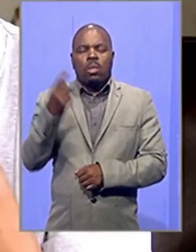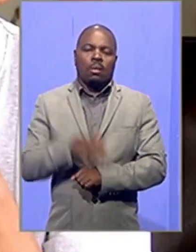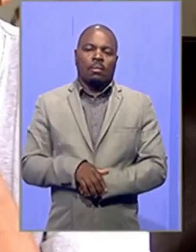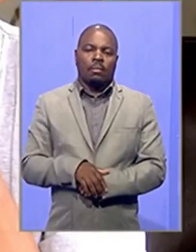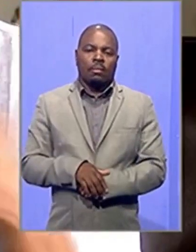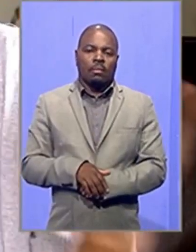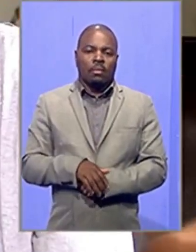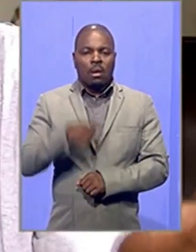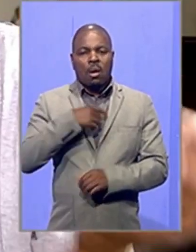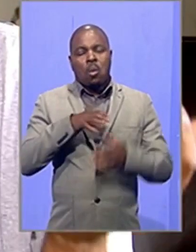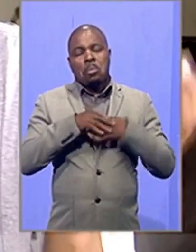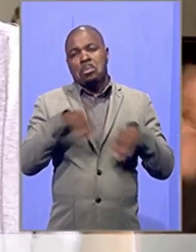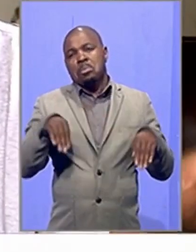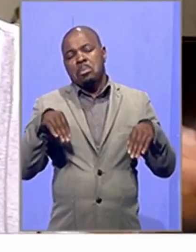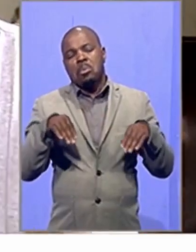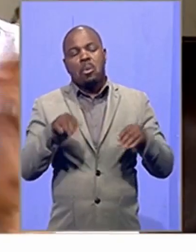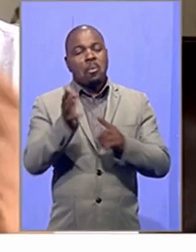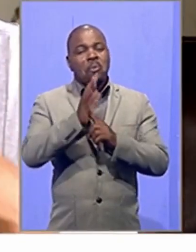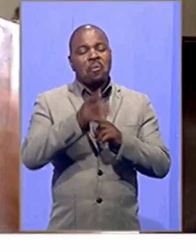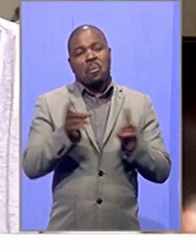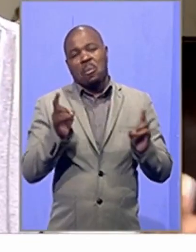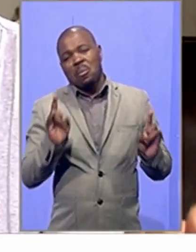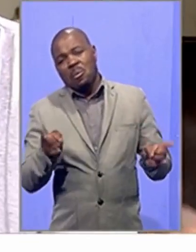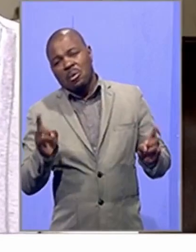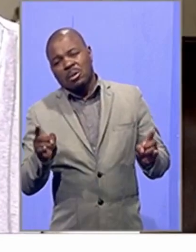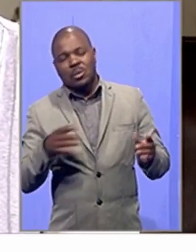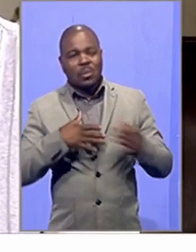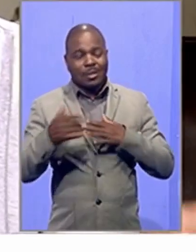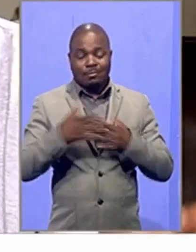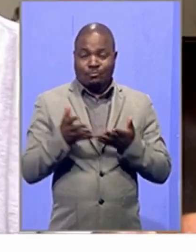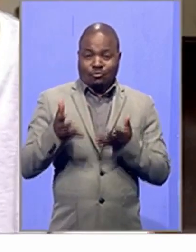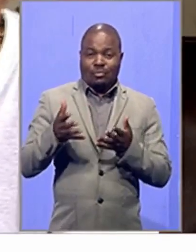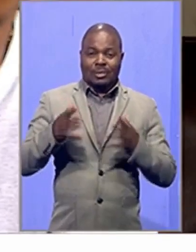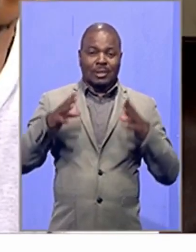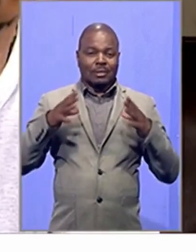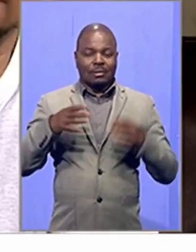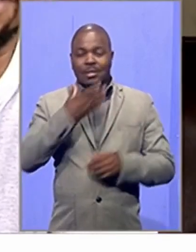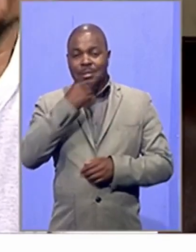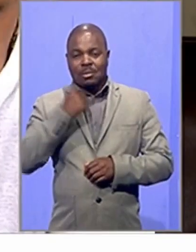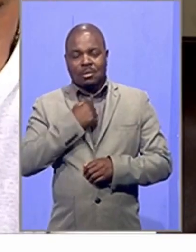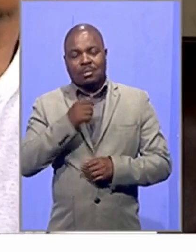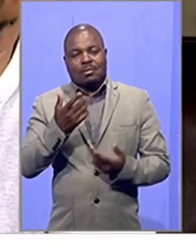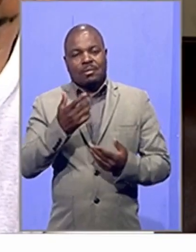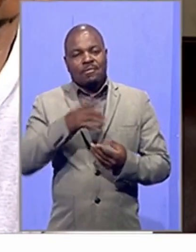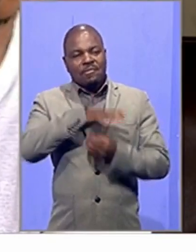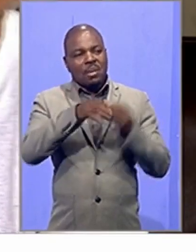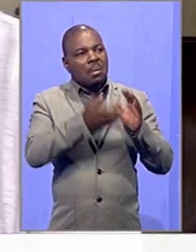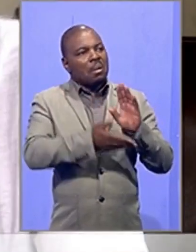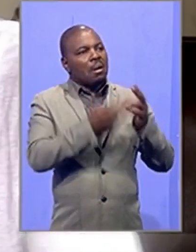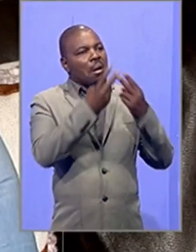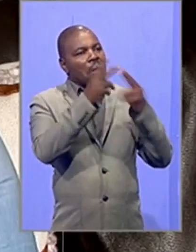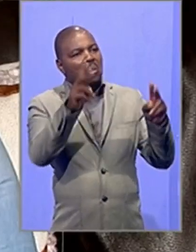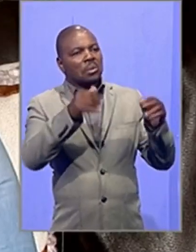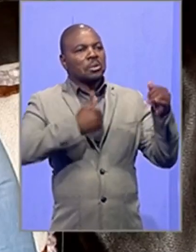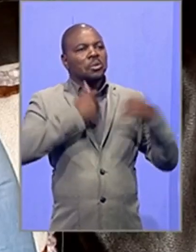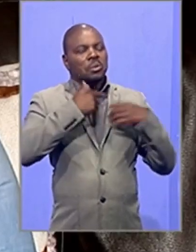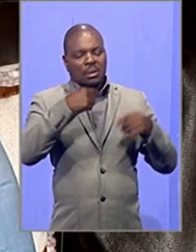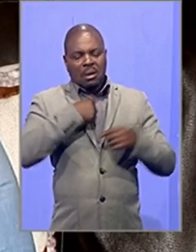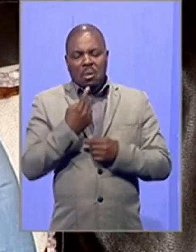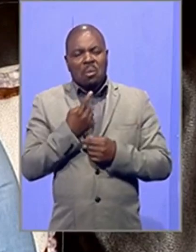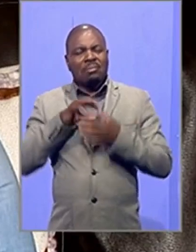I would stay home and watch movies and whatever, and that would be my Christmas while my family's out there enjoying themselves, right? So I kind of